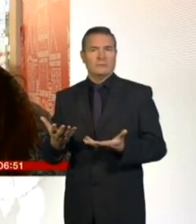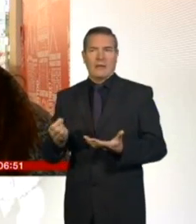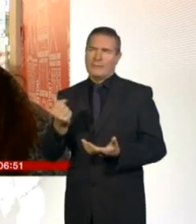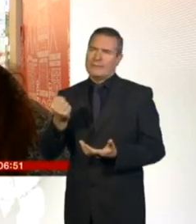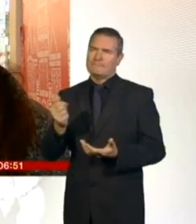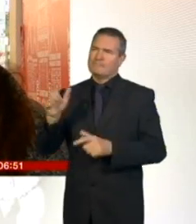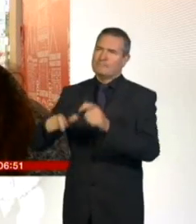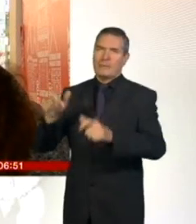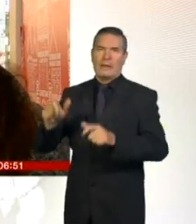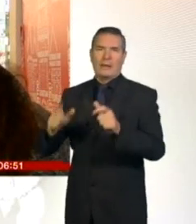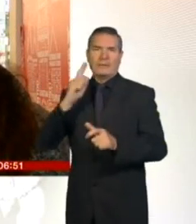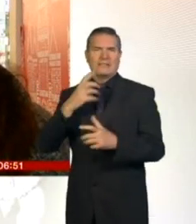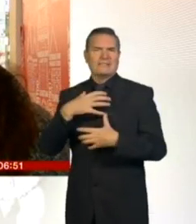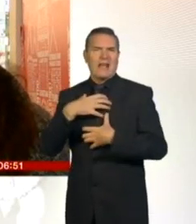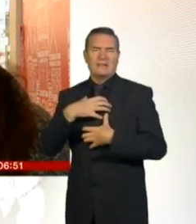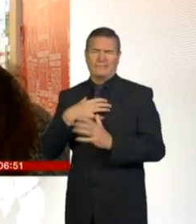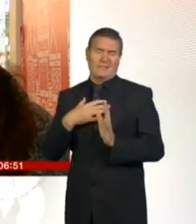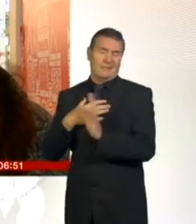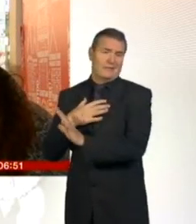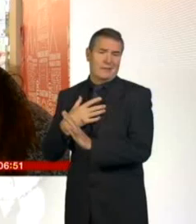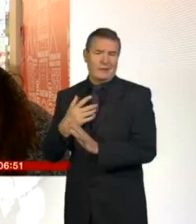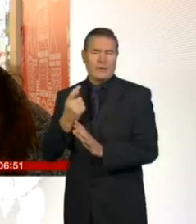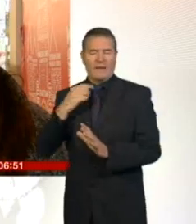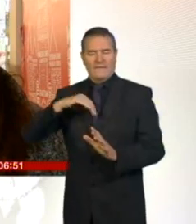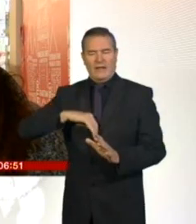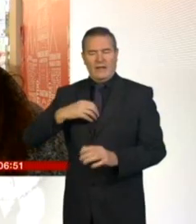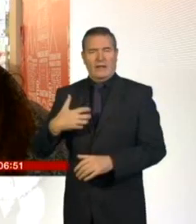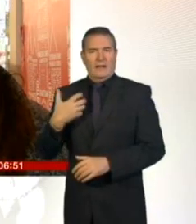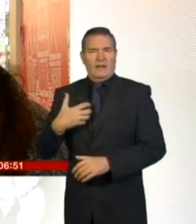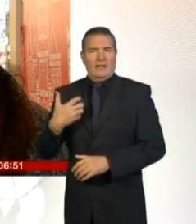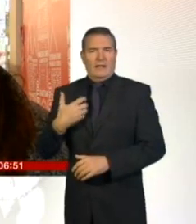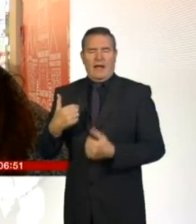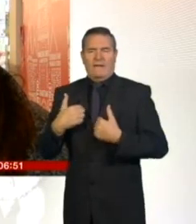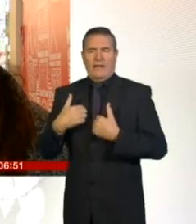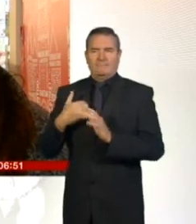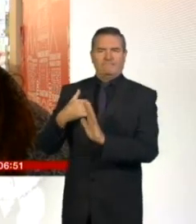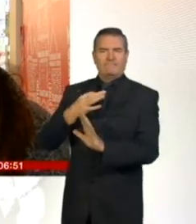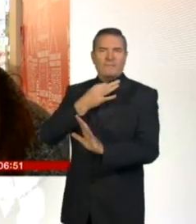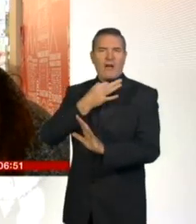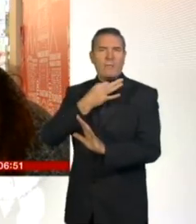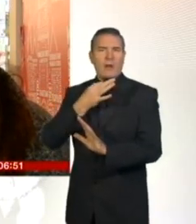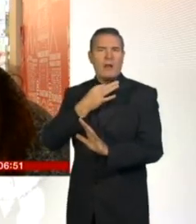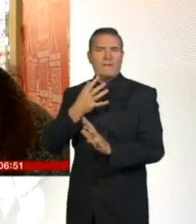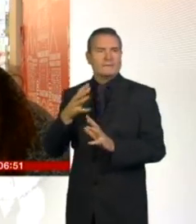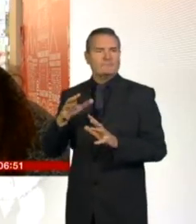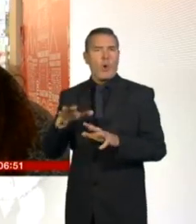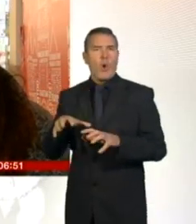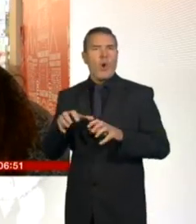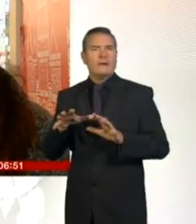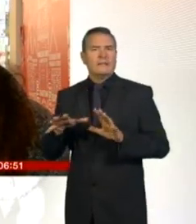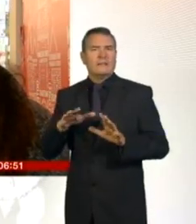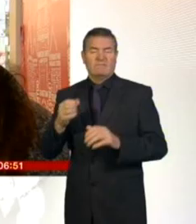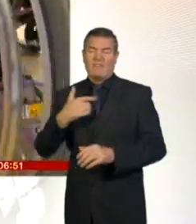slightly, almost a little bit scared of you, but also really angry, and you feel kind of vulnerable and awkward, and it's